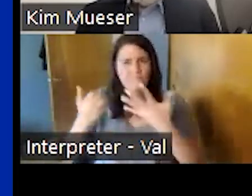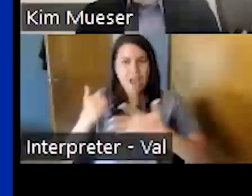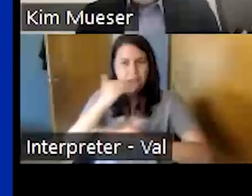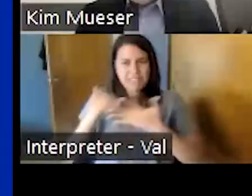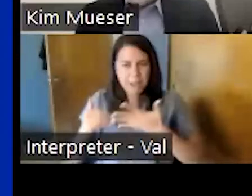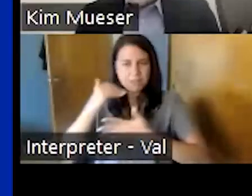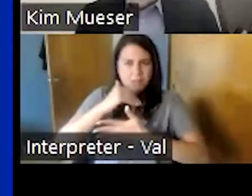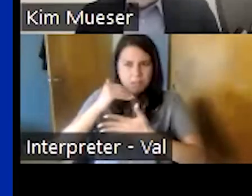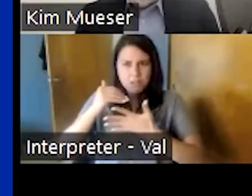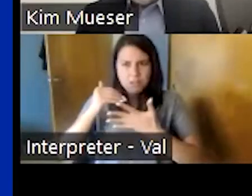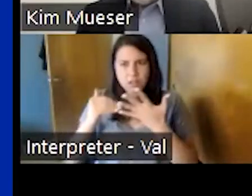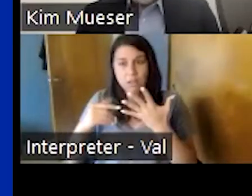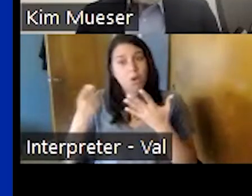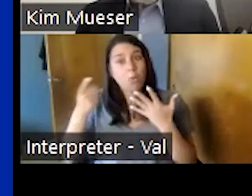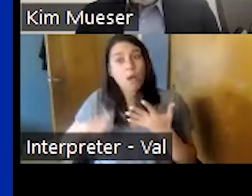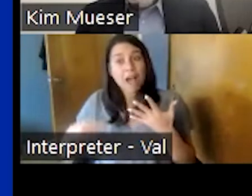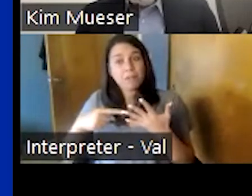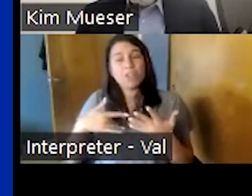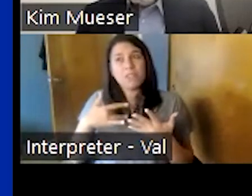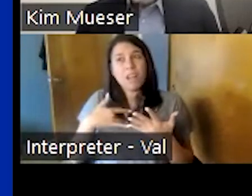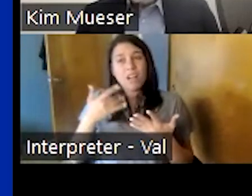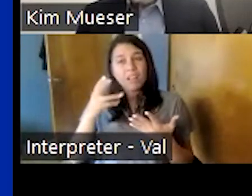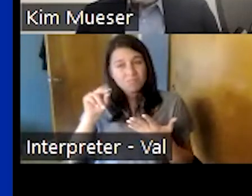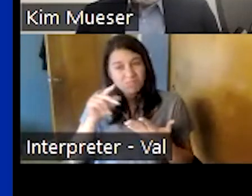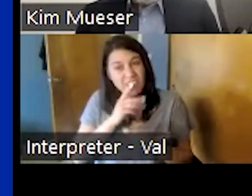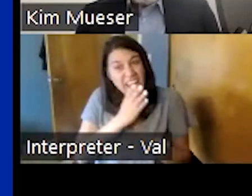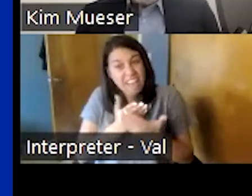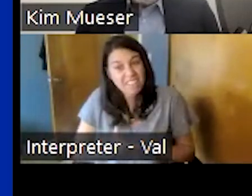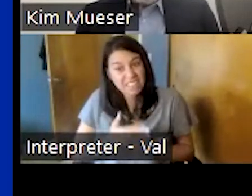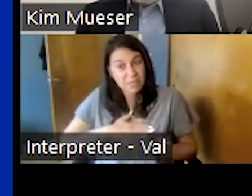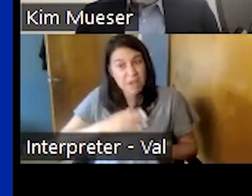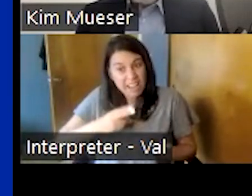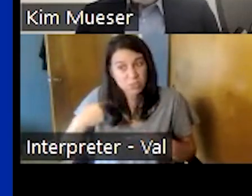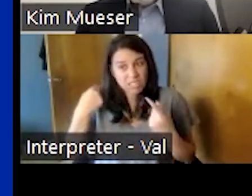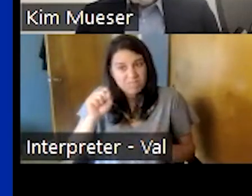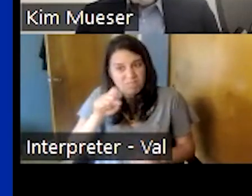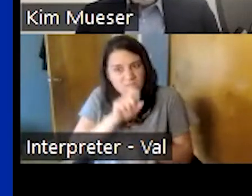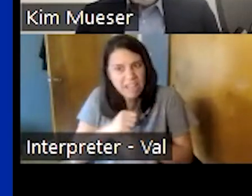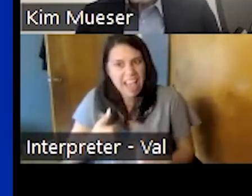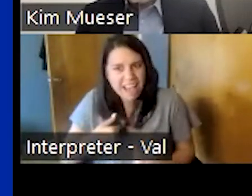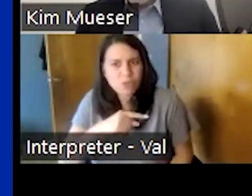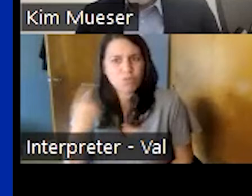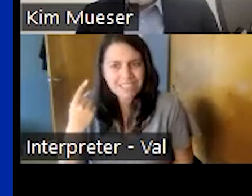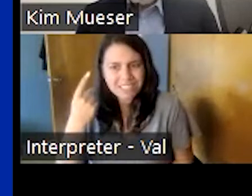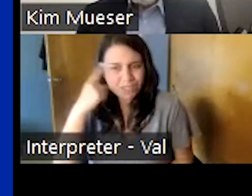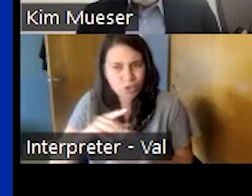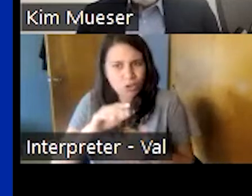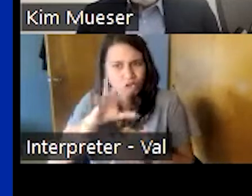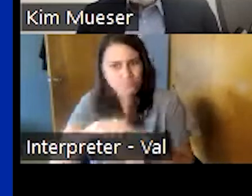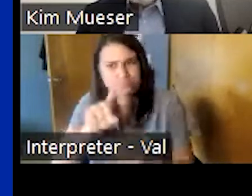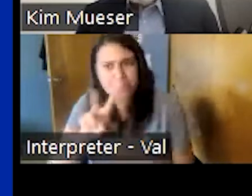thoughts are unrealistic, she decides, in fact, the evidence does support that there is a risk to victimization here. And so she develops an action